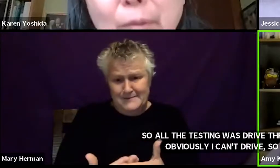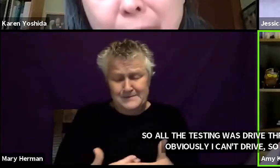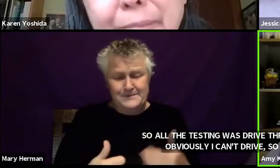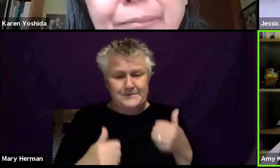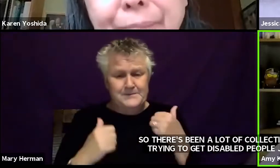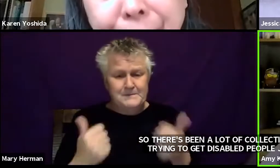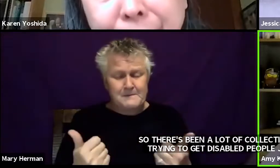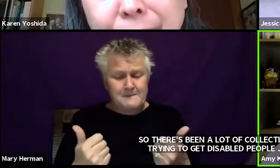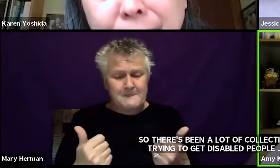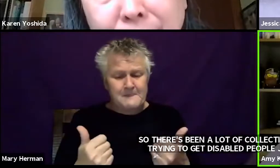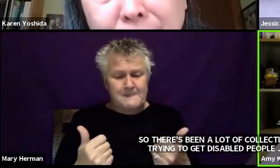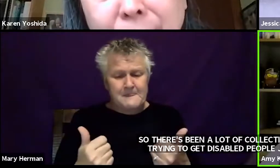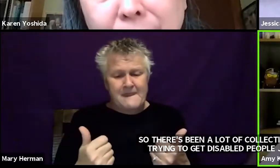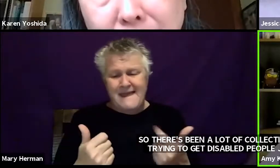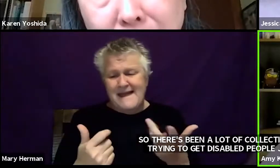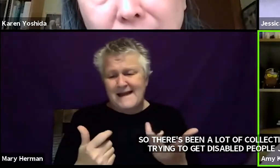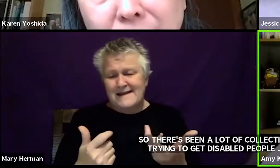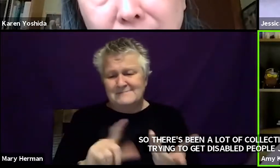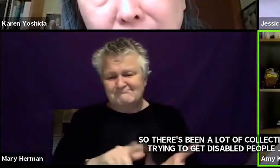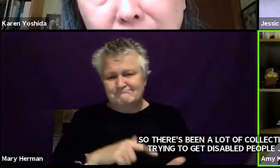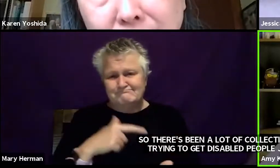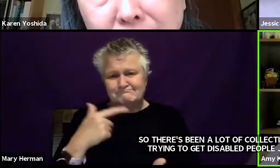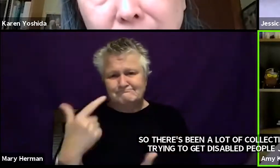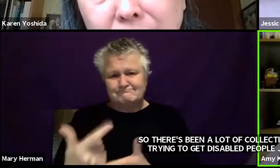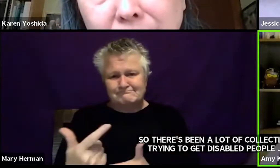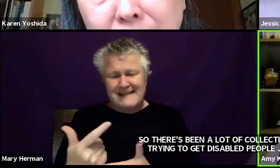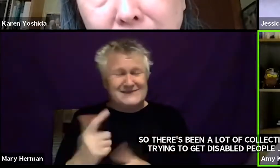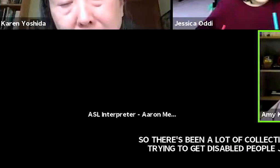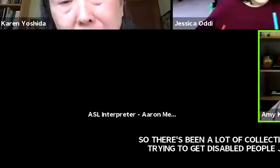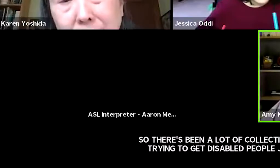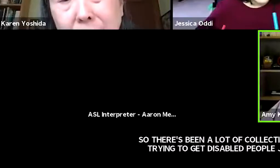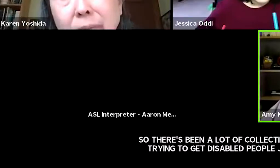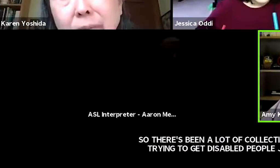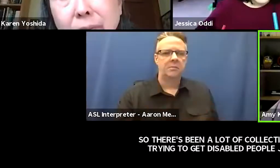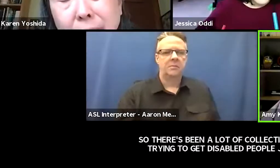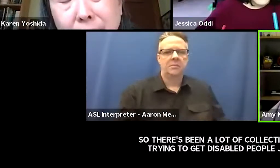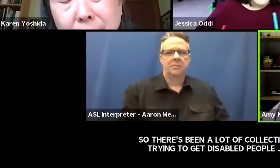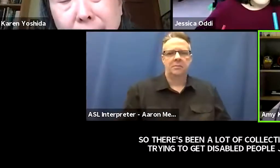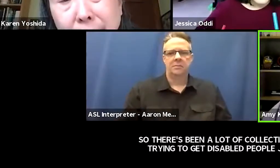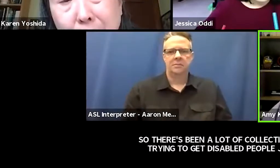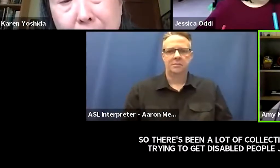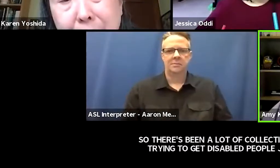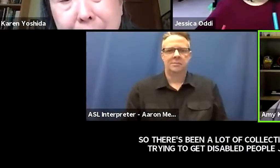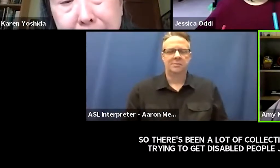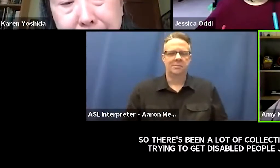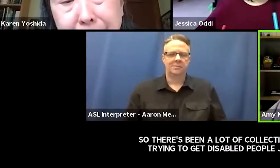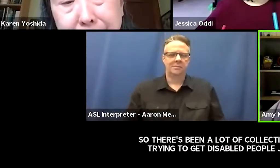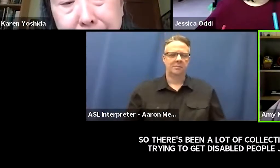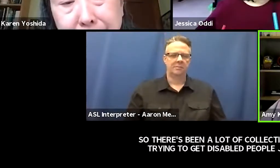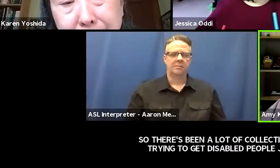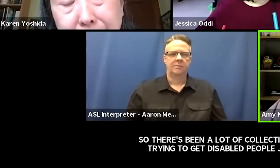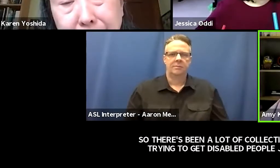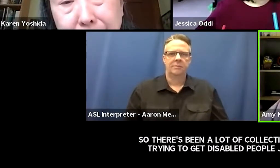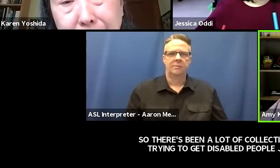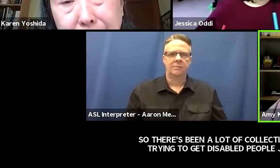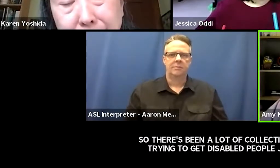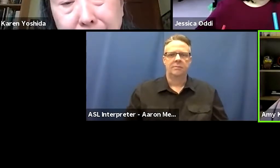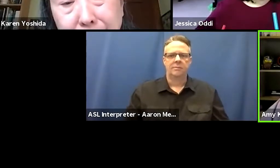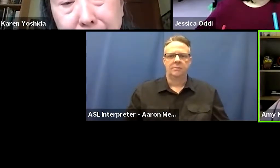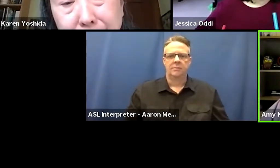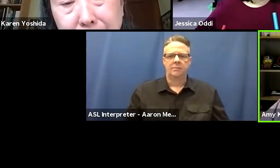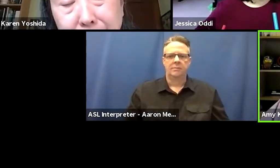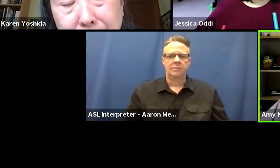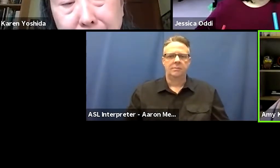and these changes, and just advocating and advocating and advocating with